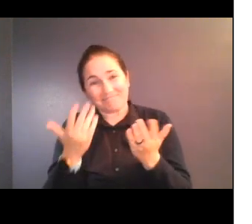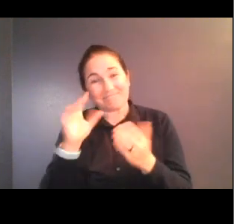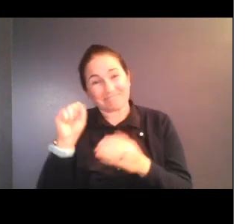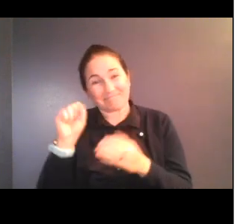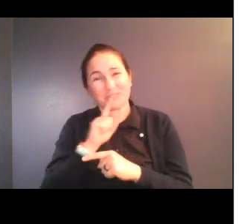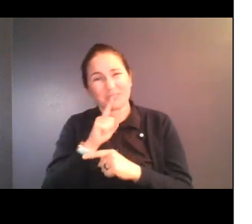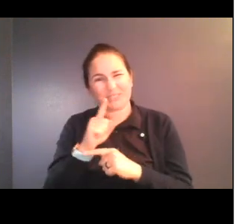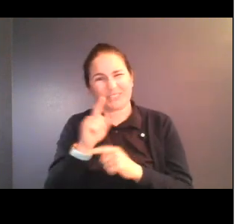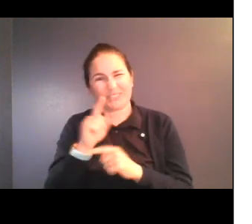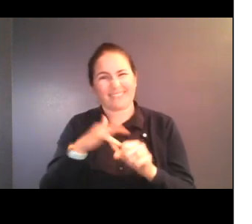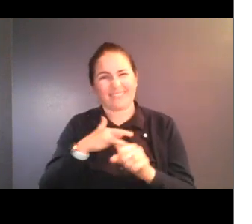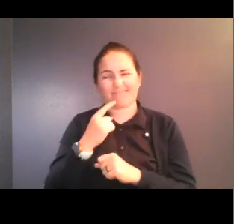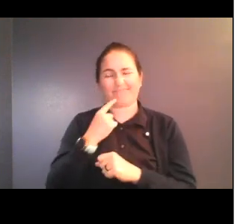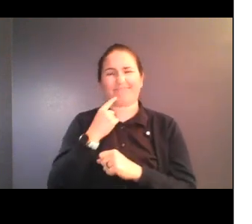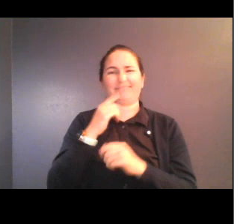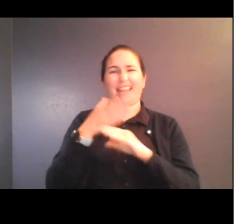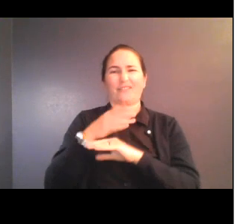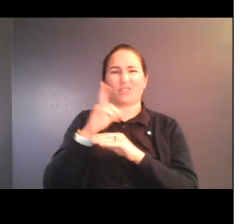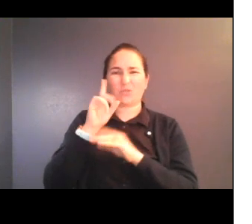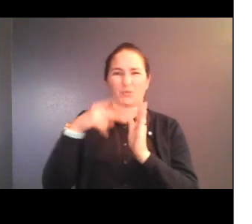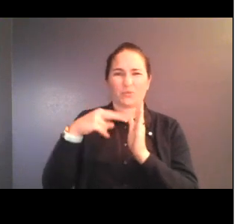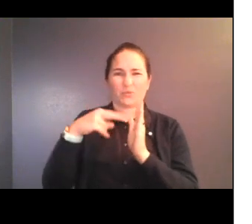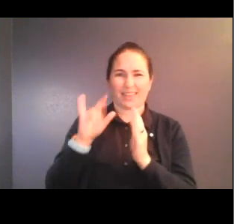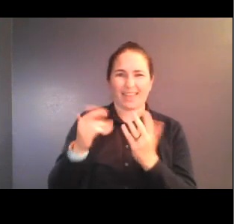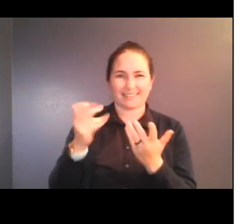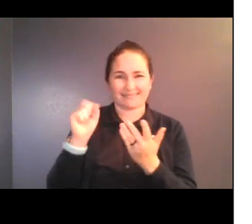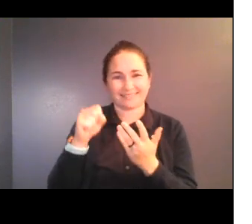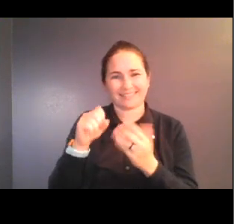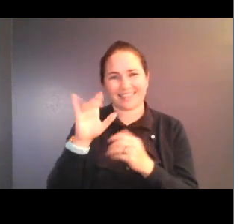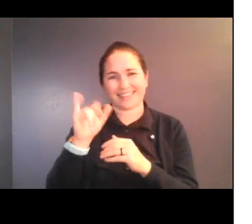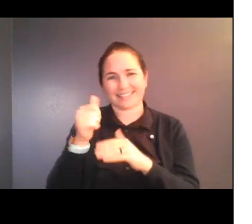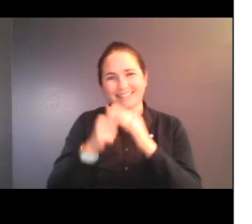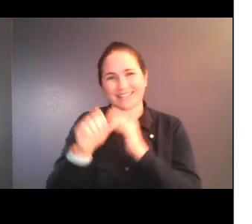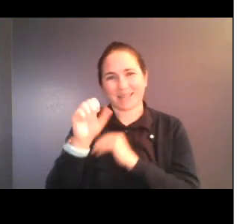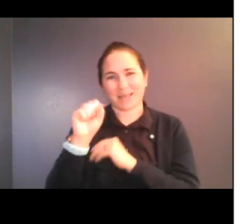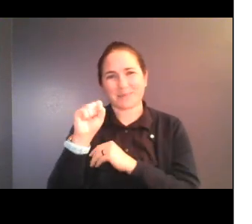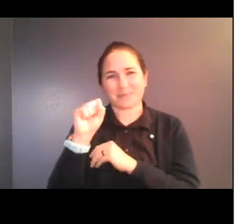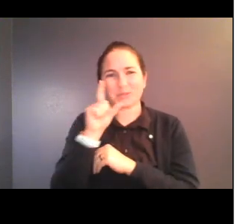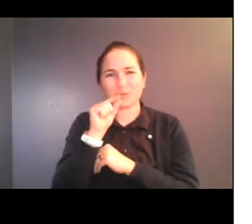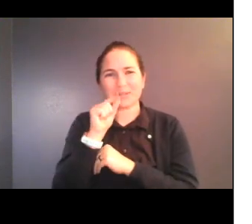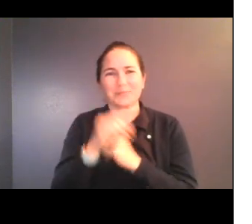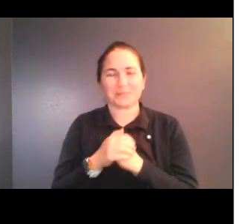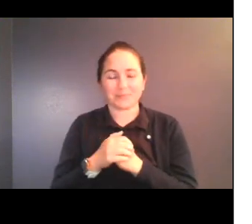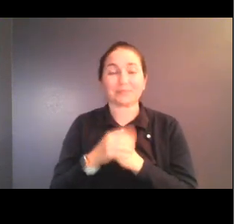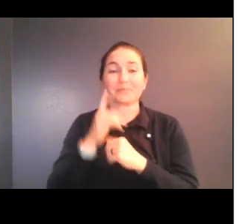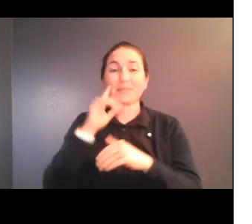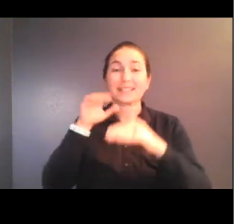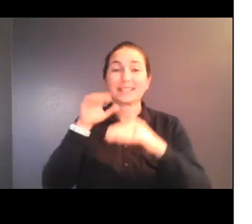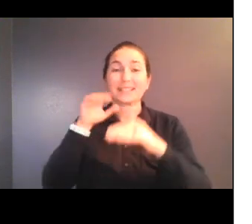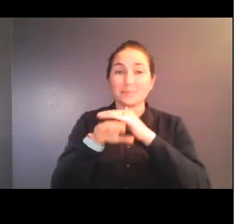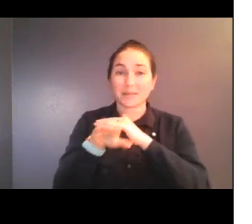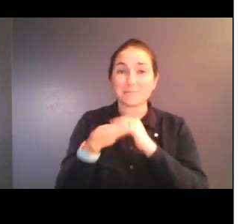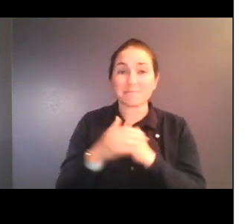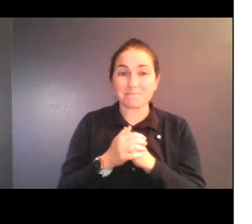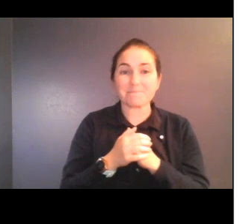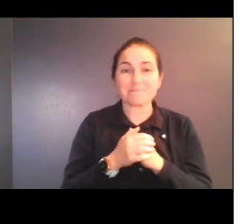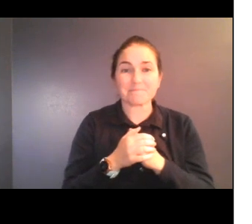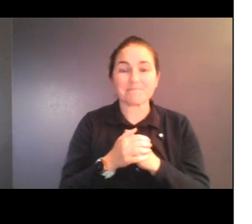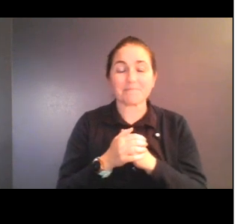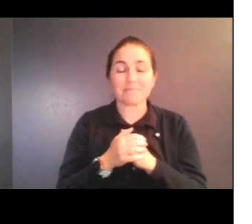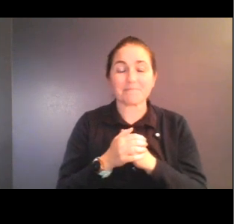very disappointing. And this is like a subtweet, I guess. Okay, accessibility. So